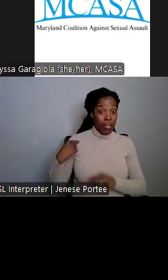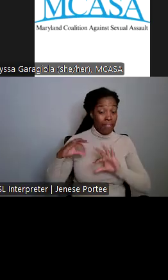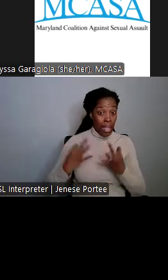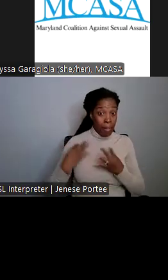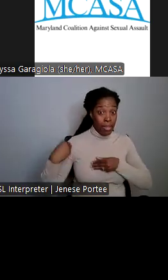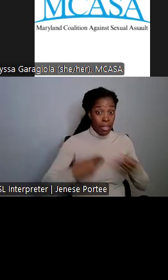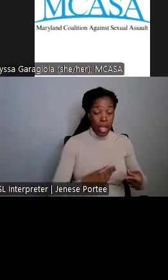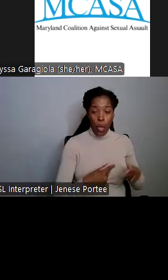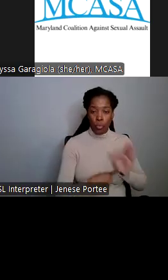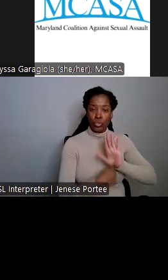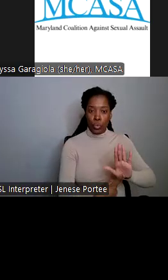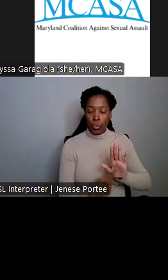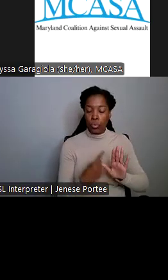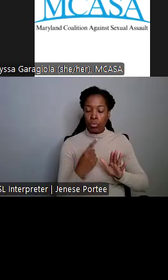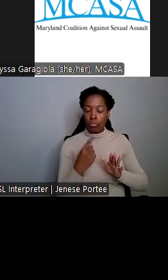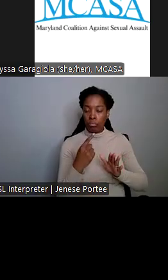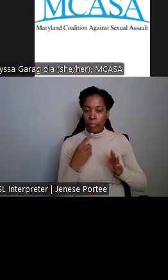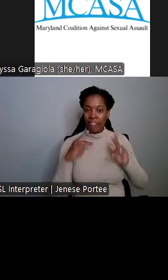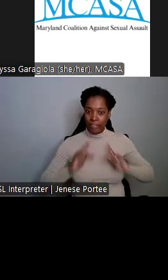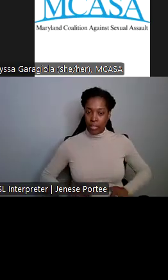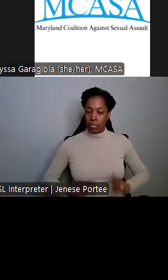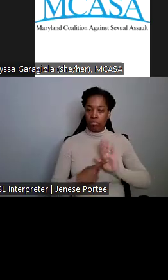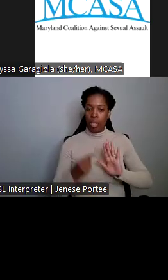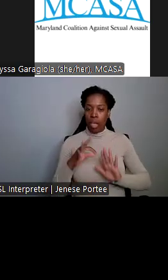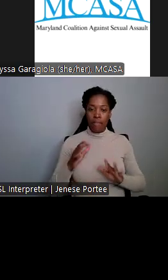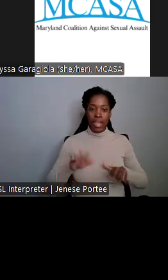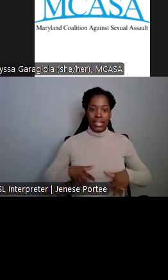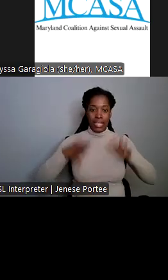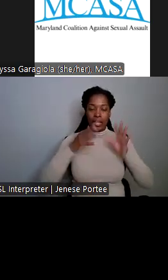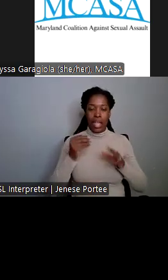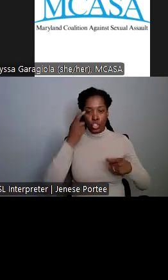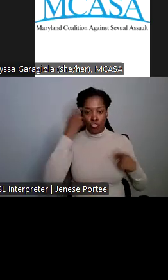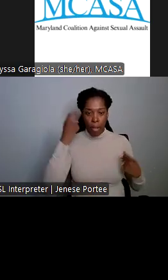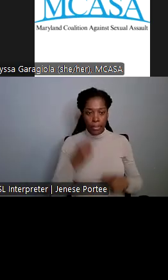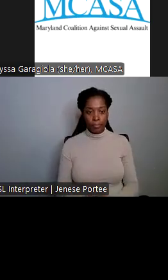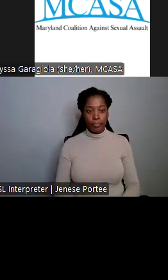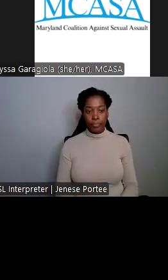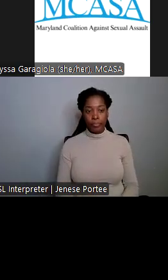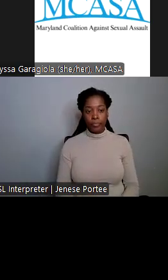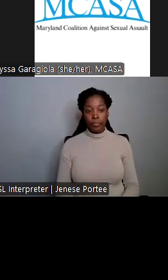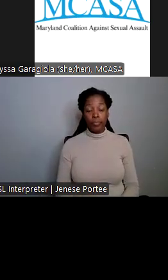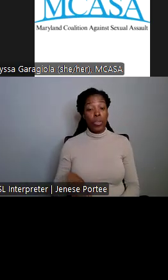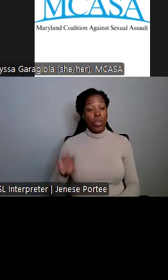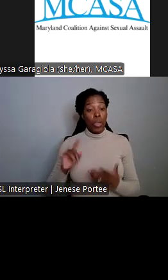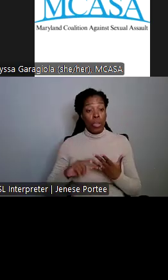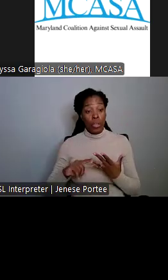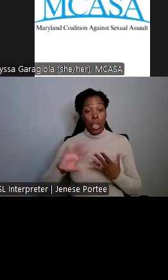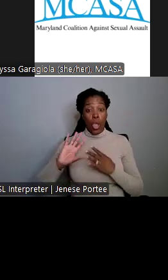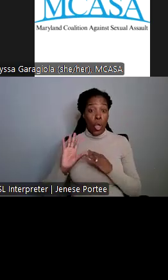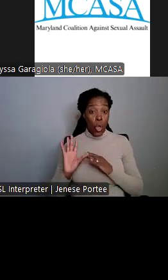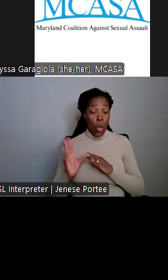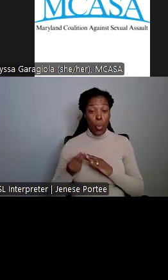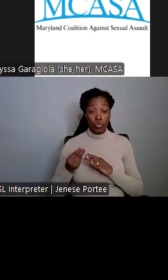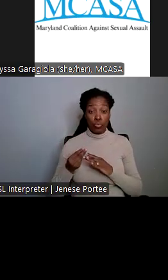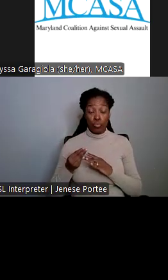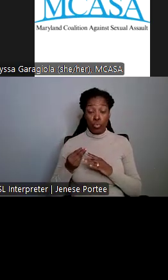including elevated heart rates. So, cultural trauma can occur when attempts are made to eradicate part or